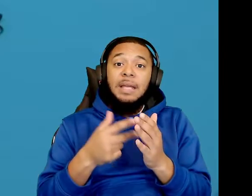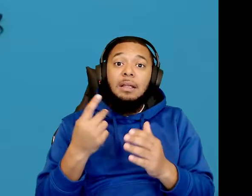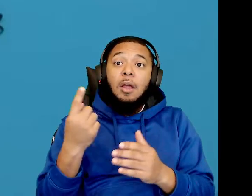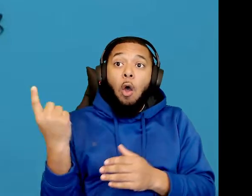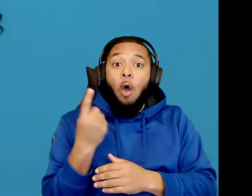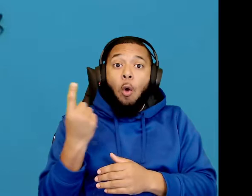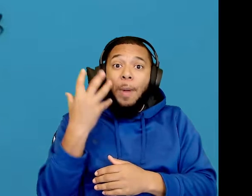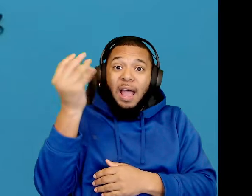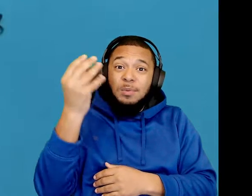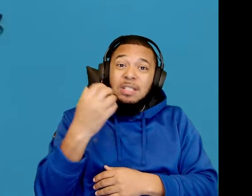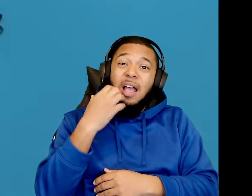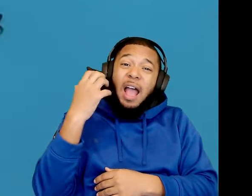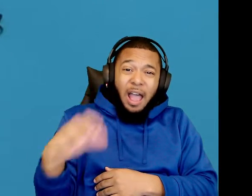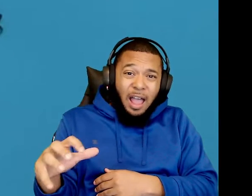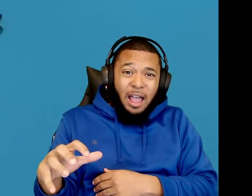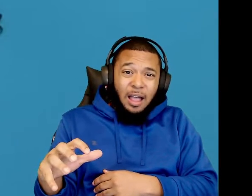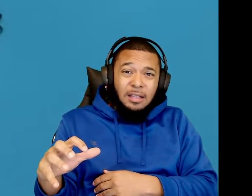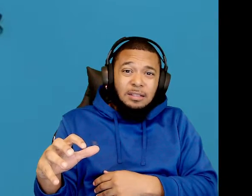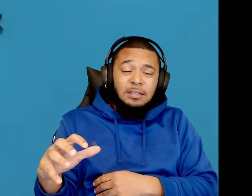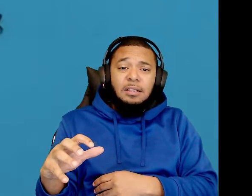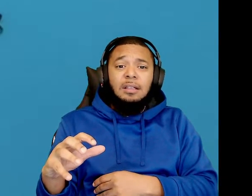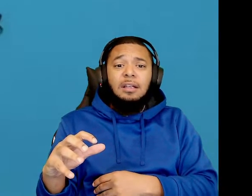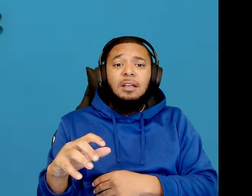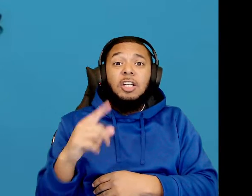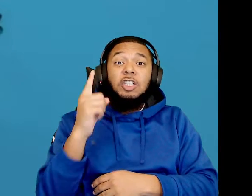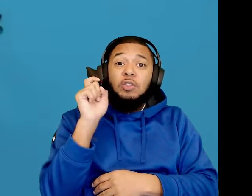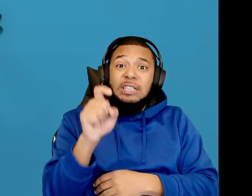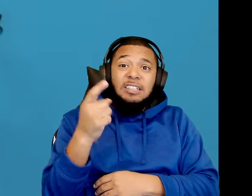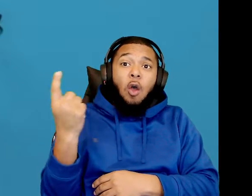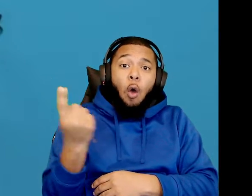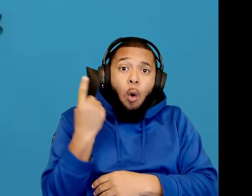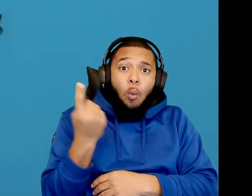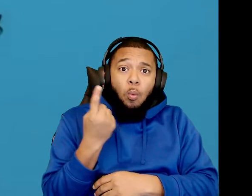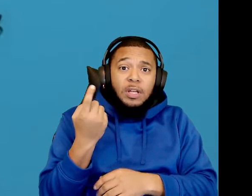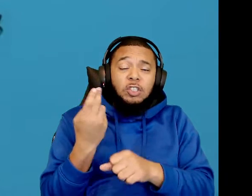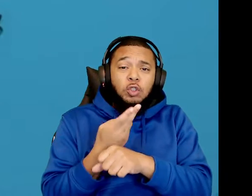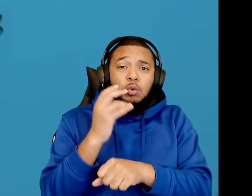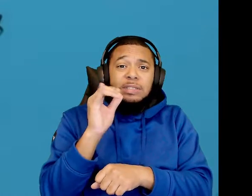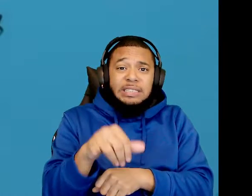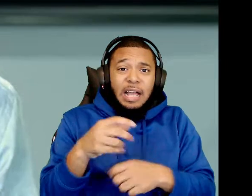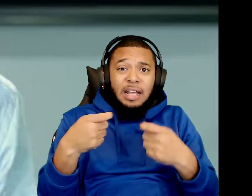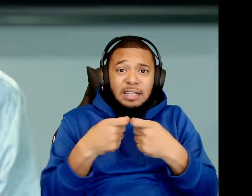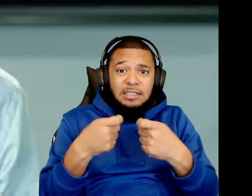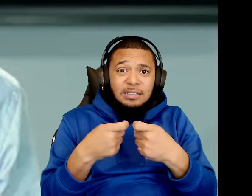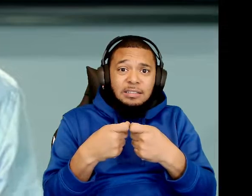outside. And you're not always going to need to use this much electricity and this much water.